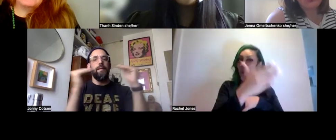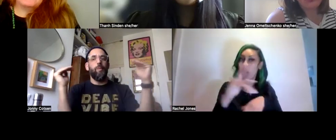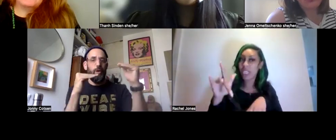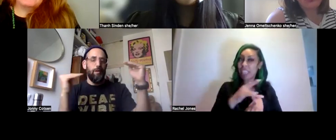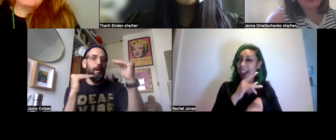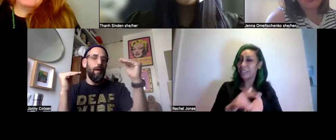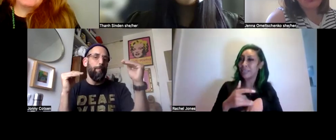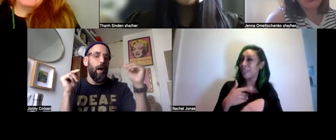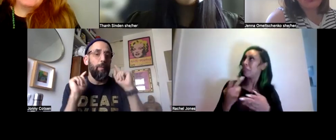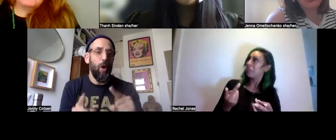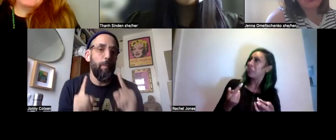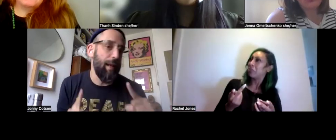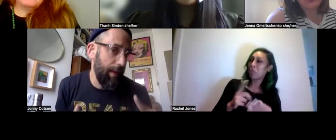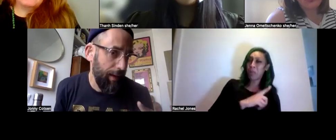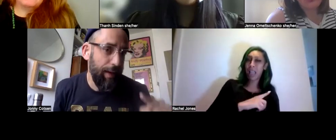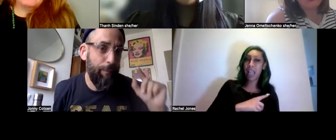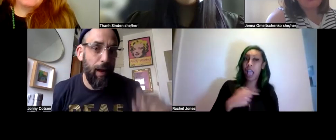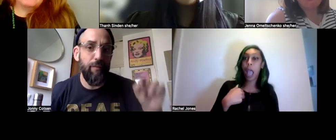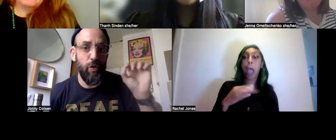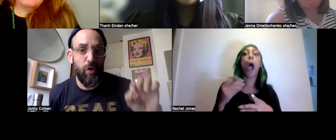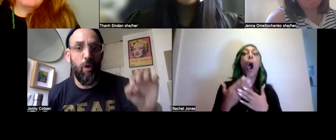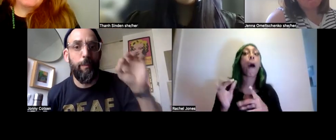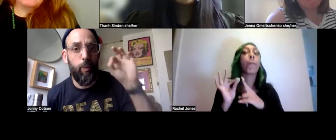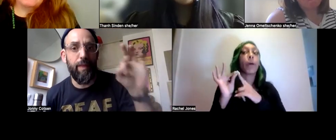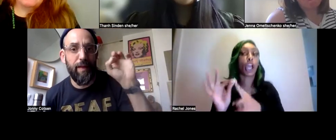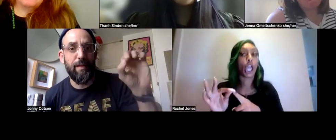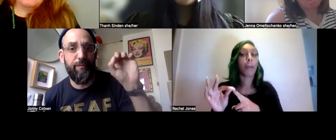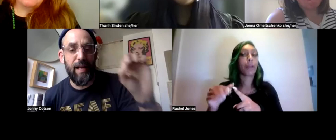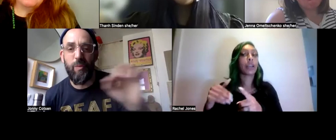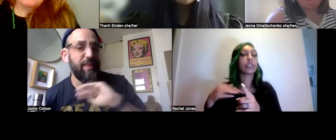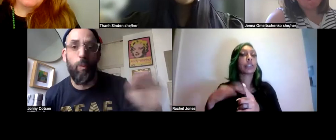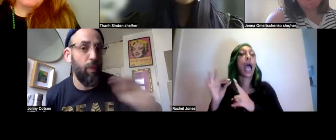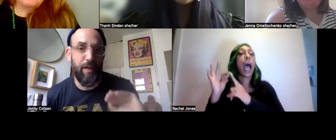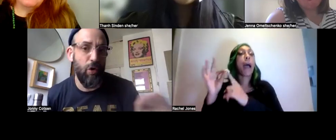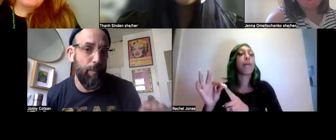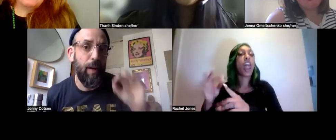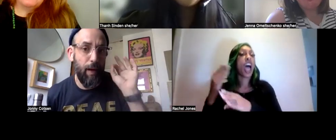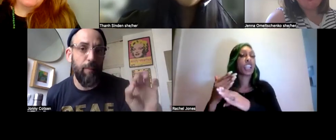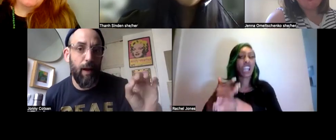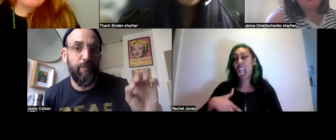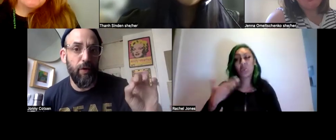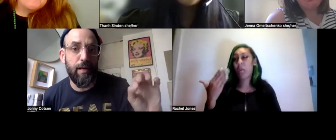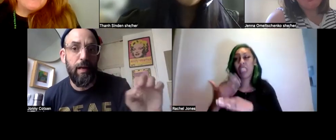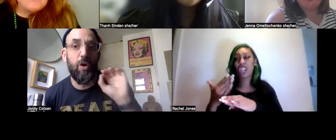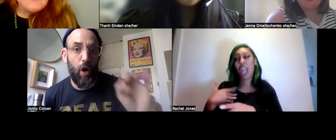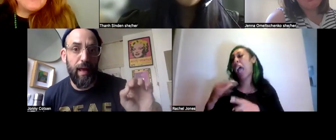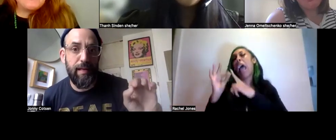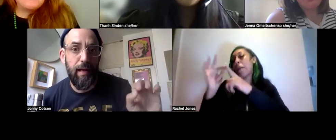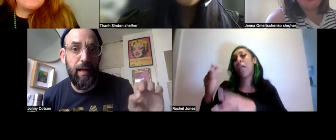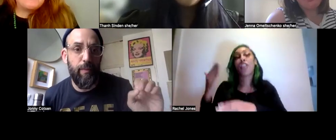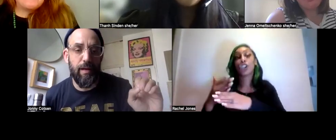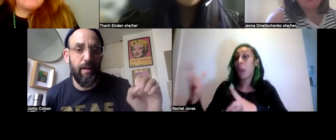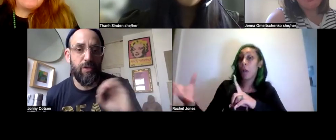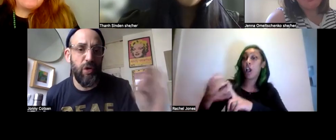what I did was I purposely applied for a job within the venue. I didn't want a job, but I applied for it, got